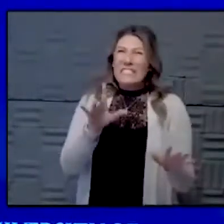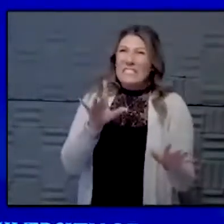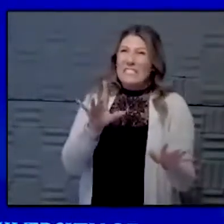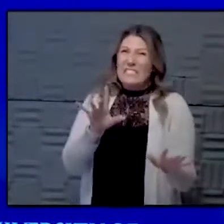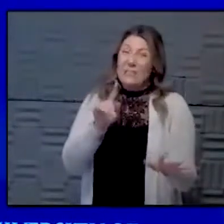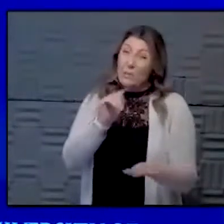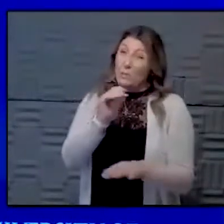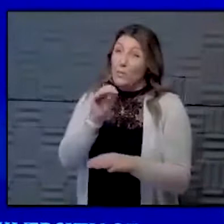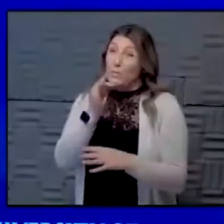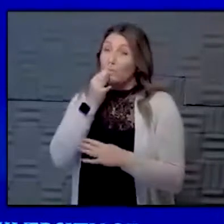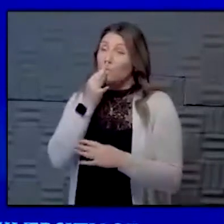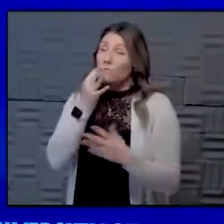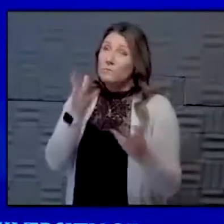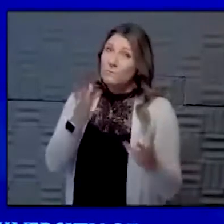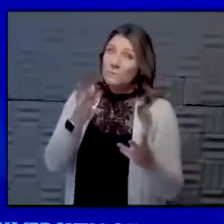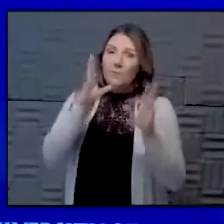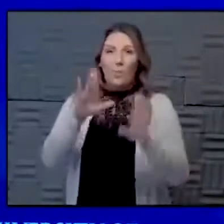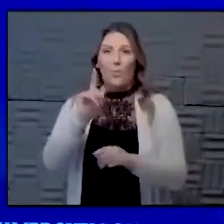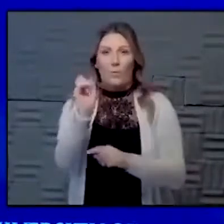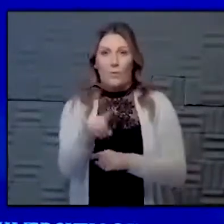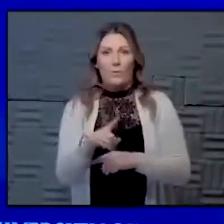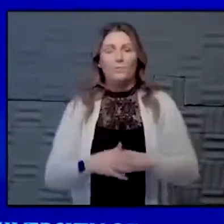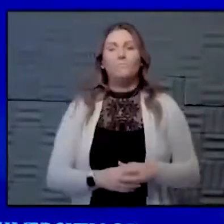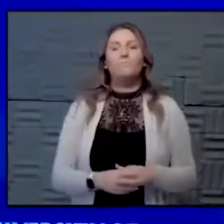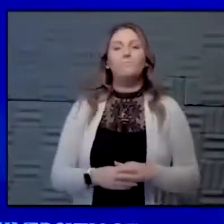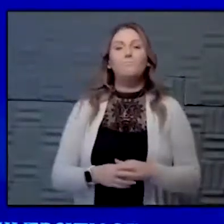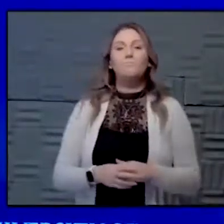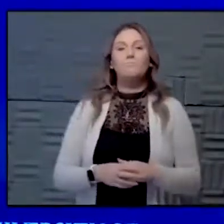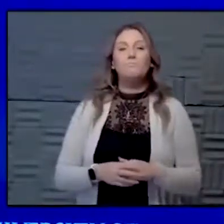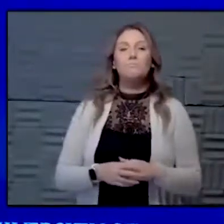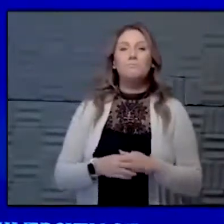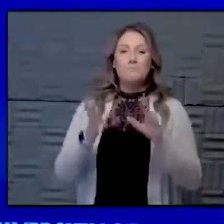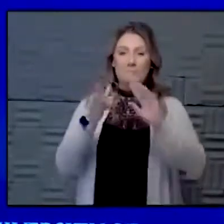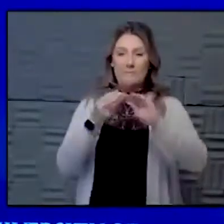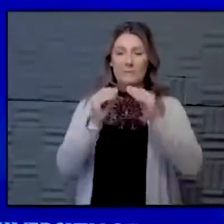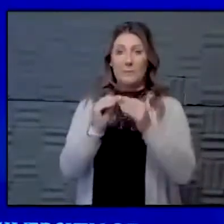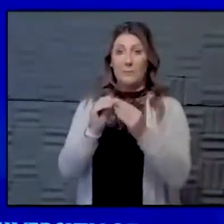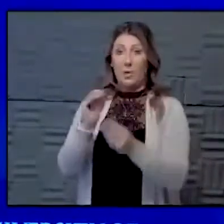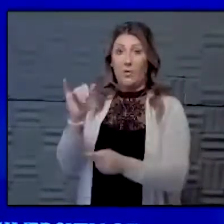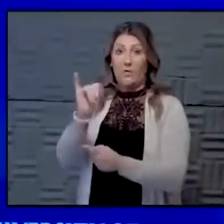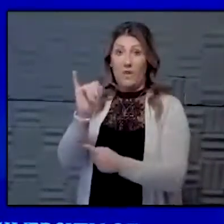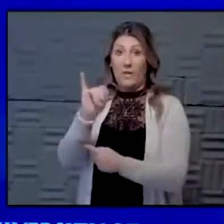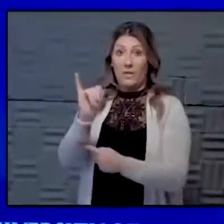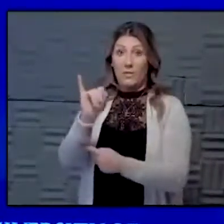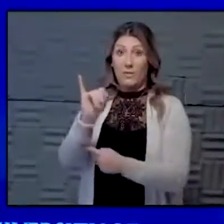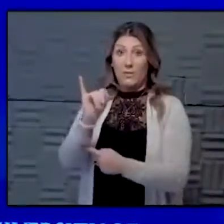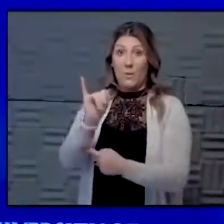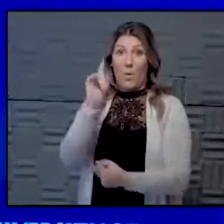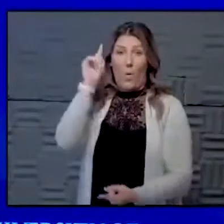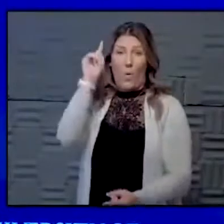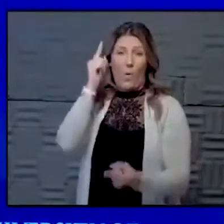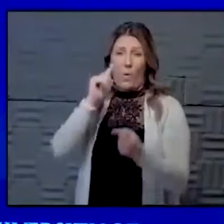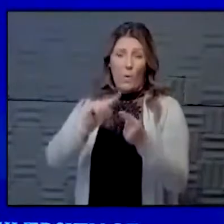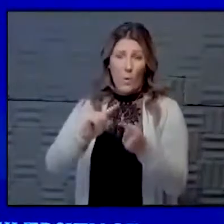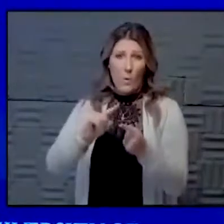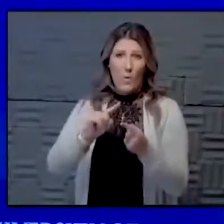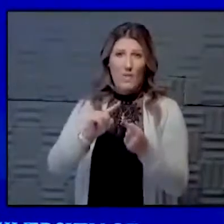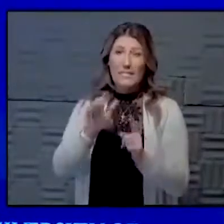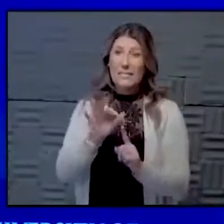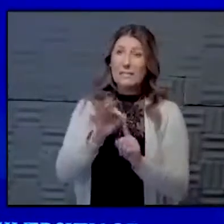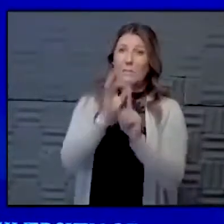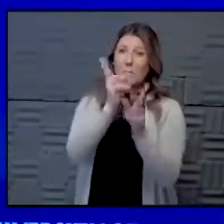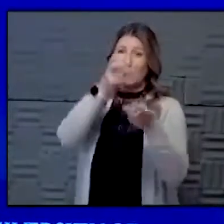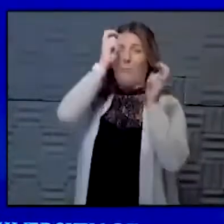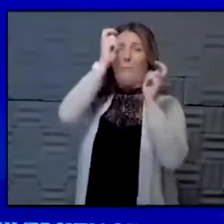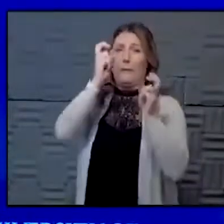question. Here's what I would say: the numbers of infection are really down. Right, especially of acute infections. And the